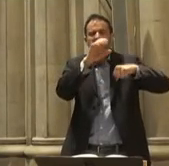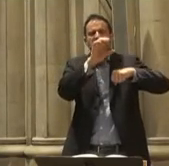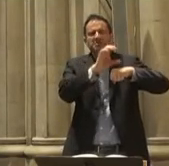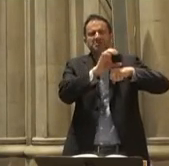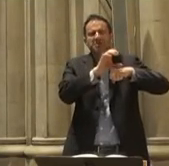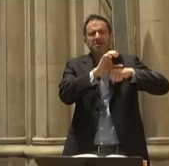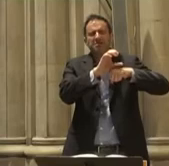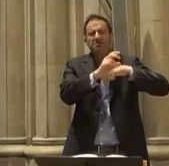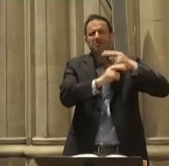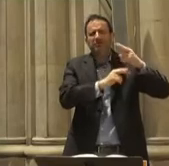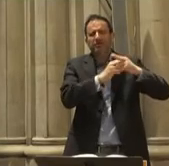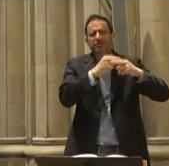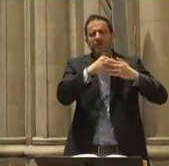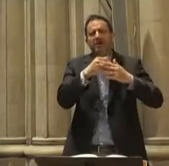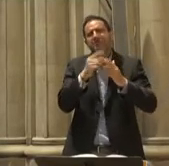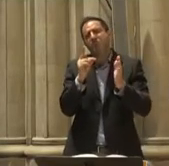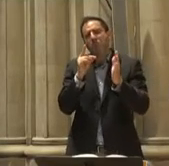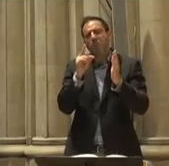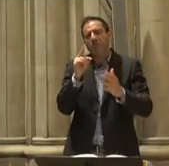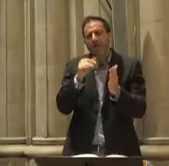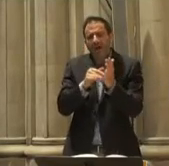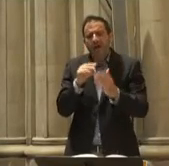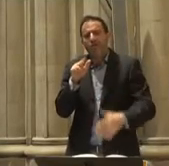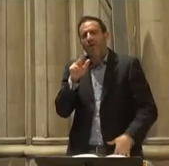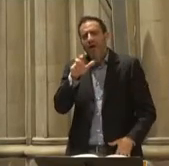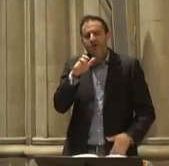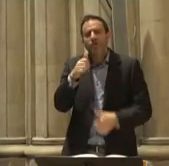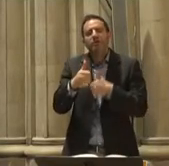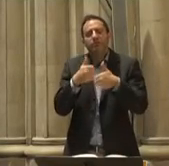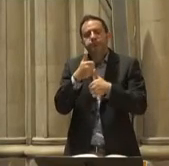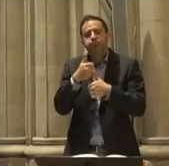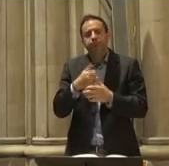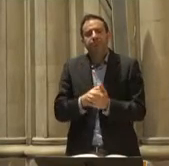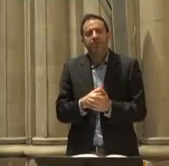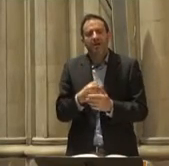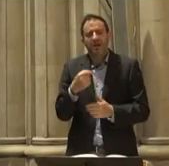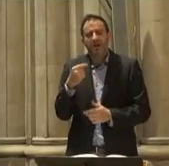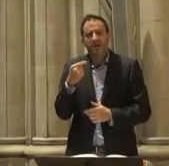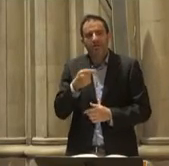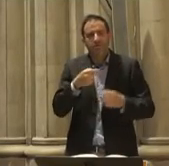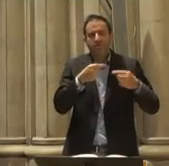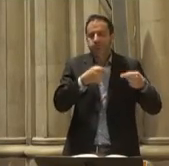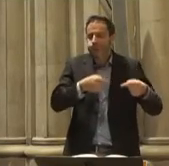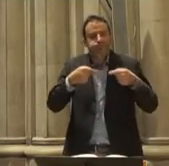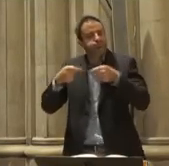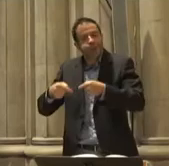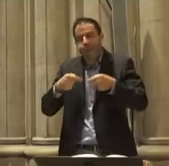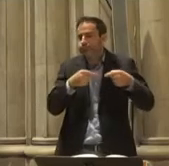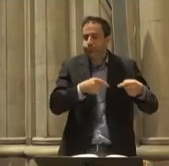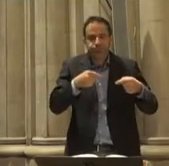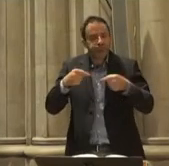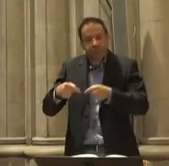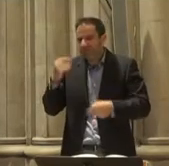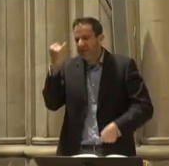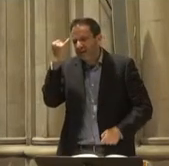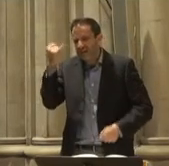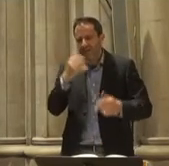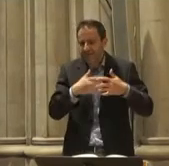the 1300s, there had been fairly significant opposition to the idea of establishing